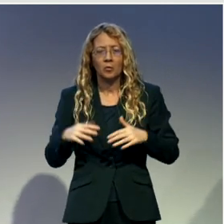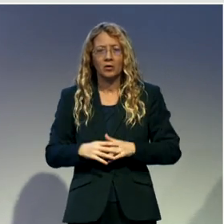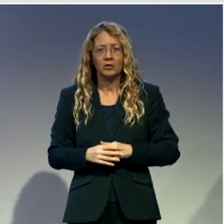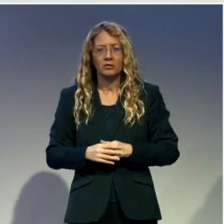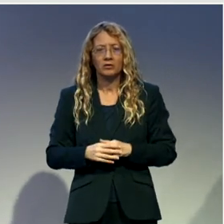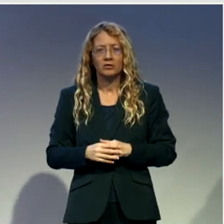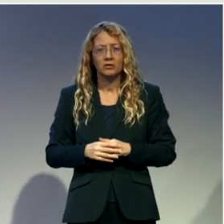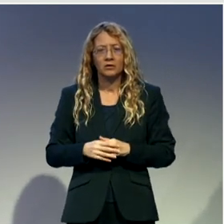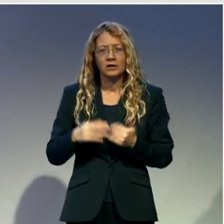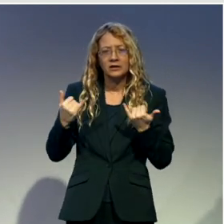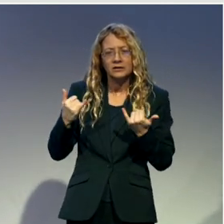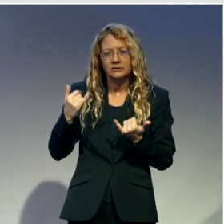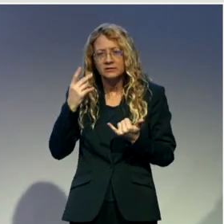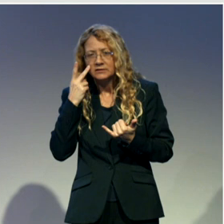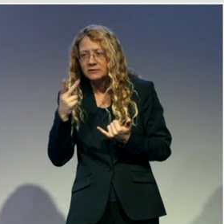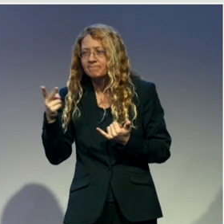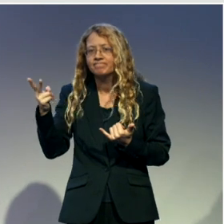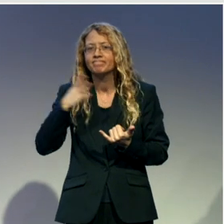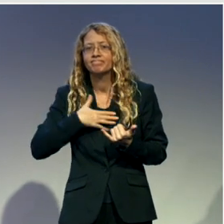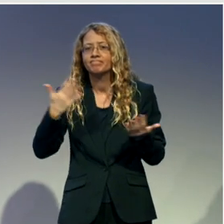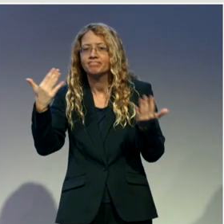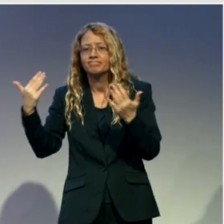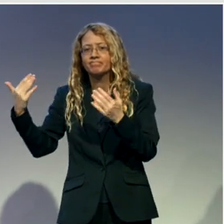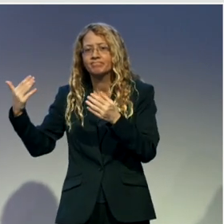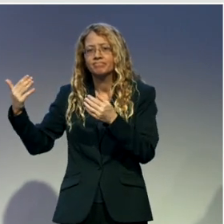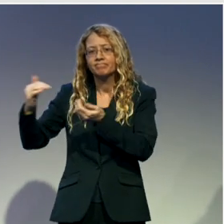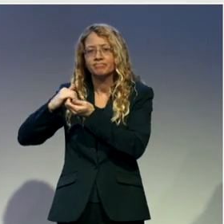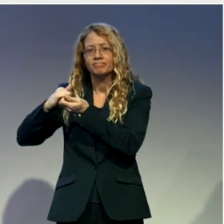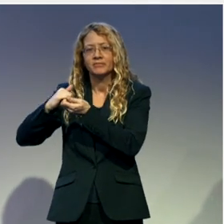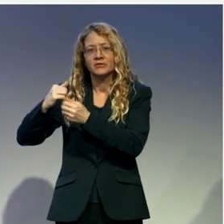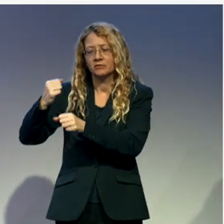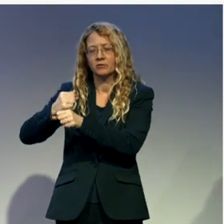hospitals and better training and awareness in the country. Thank you so much.